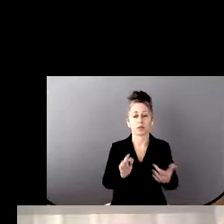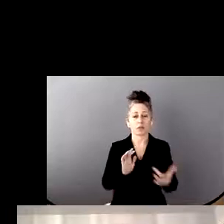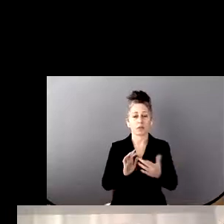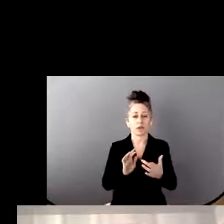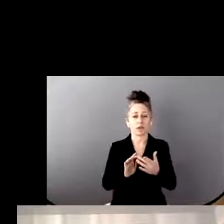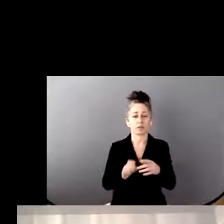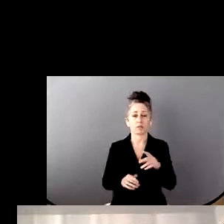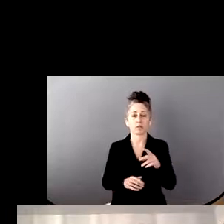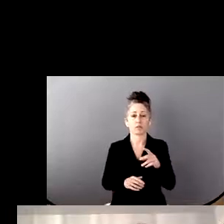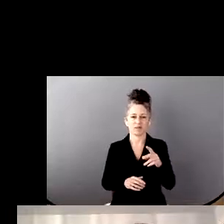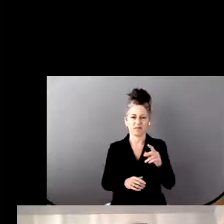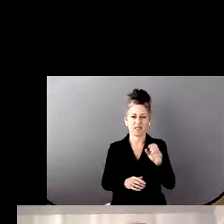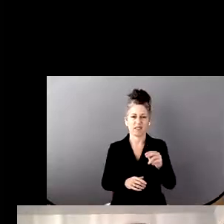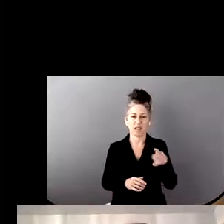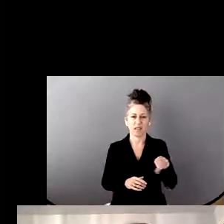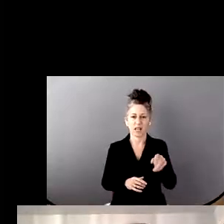from earlier, her email is